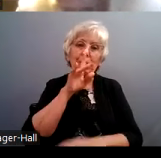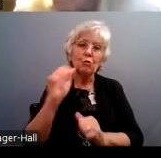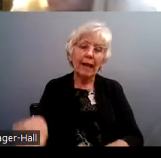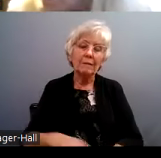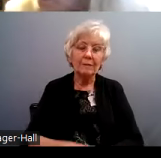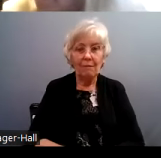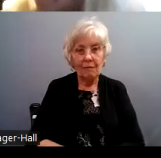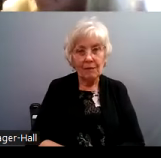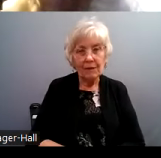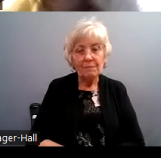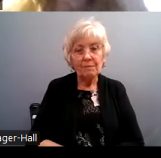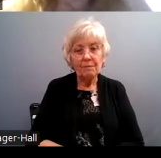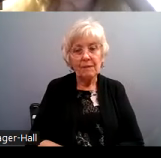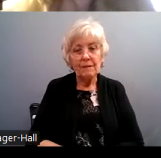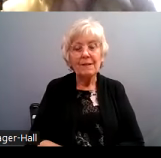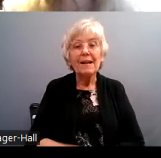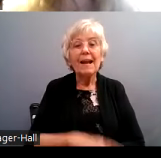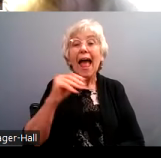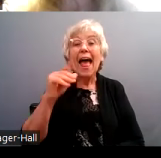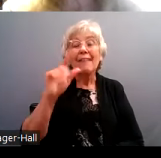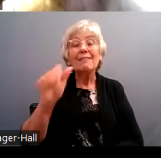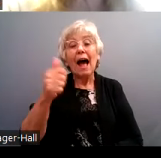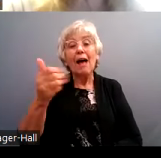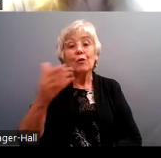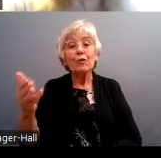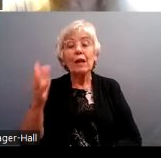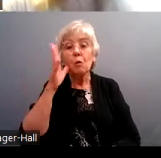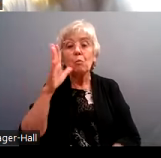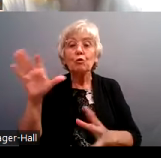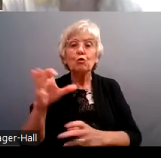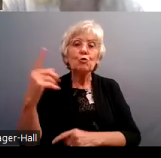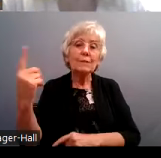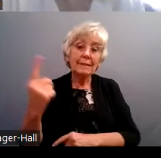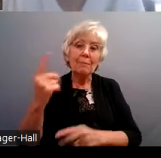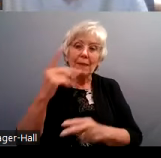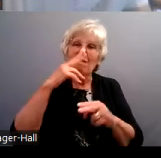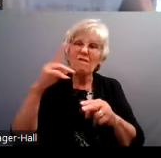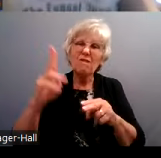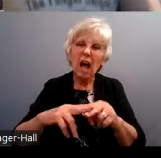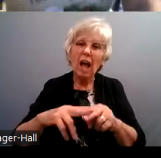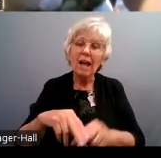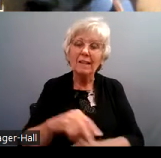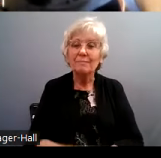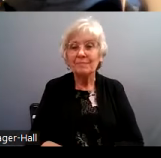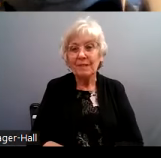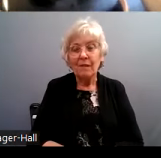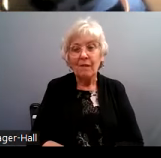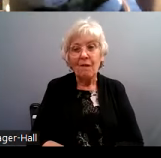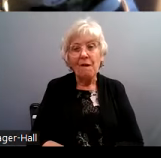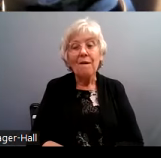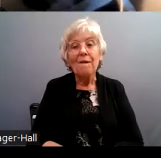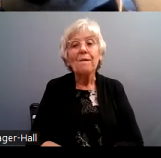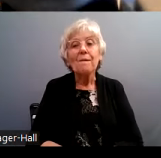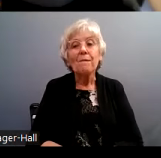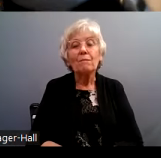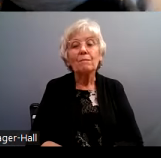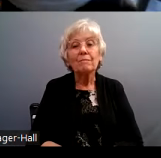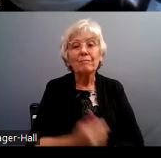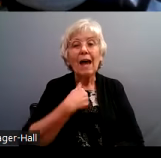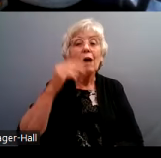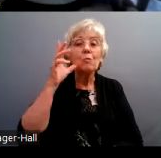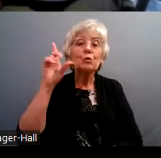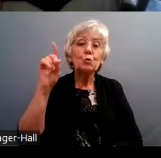thing is that we're going to do something fun here. If you all look, let me see. I'm going to just do something really crazy, and I'm going to show you. I don't know if you can